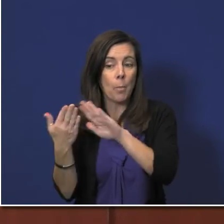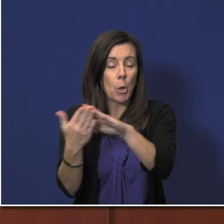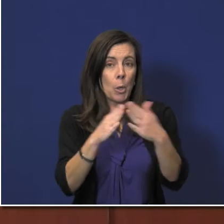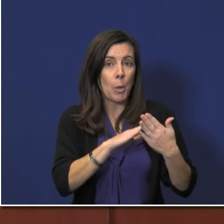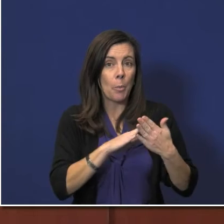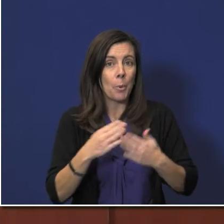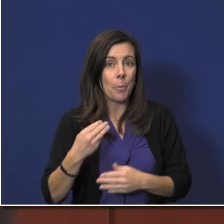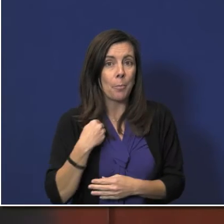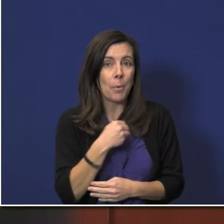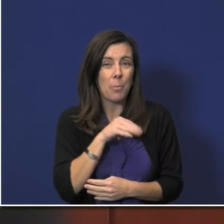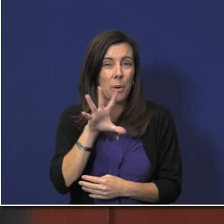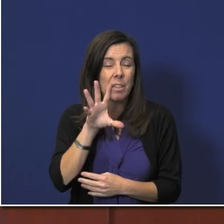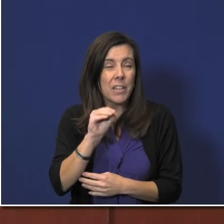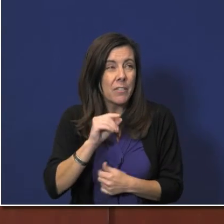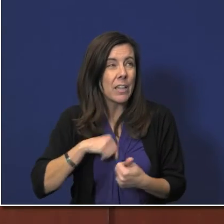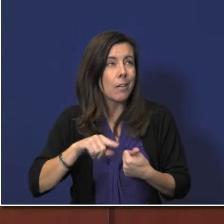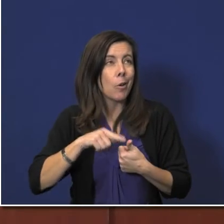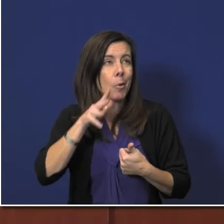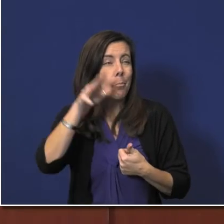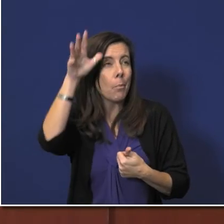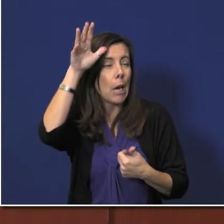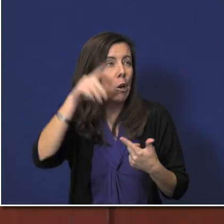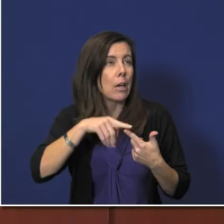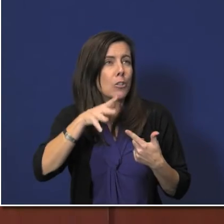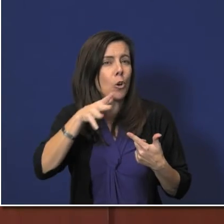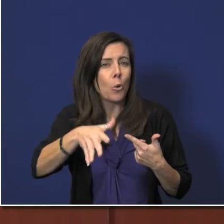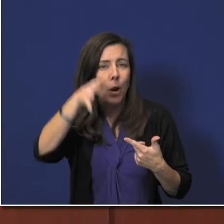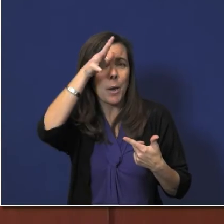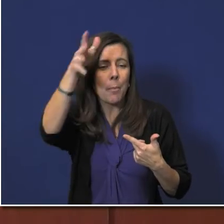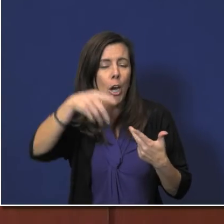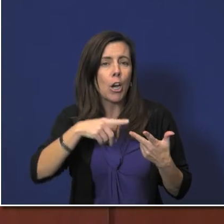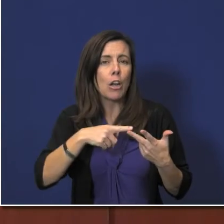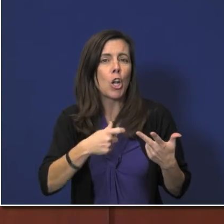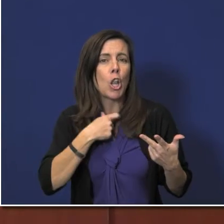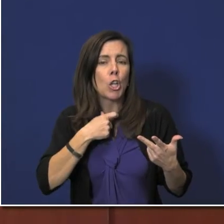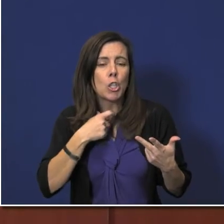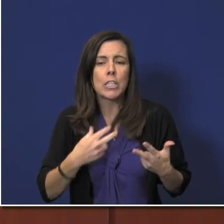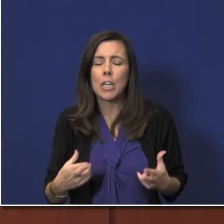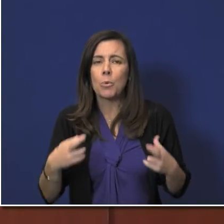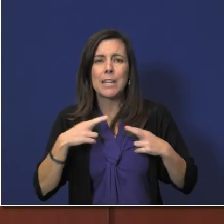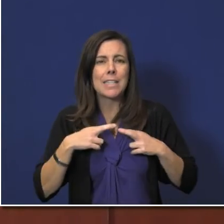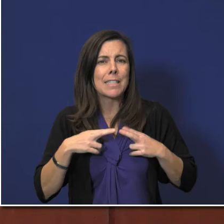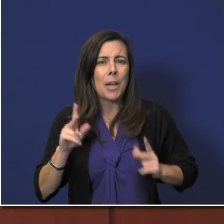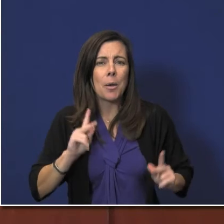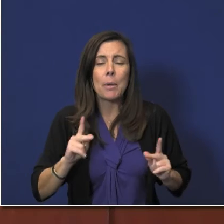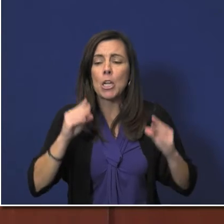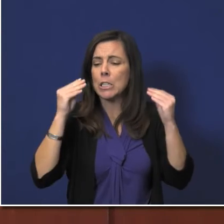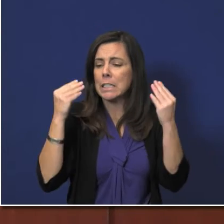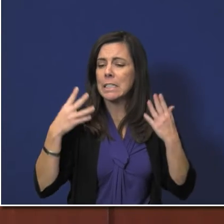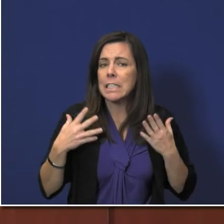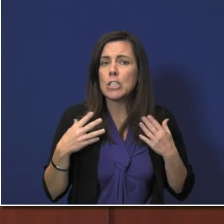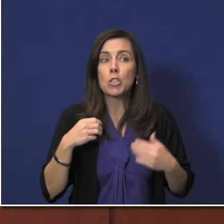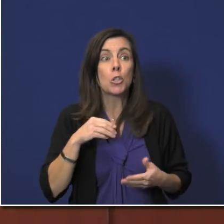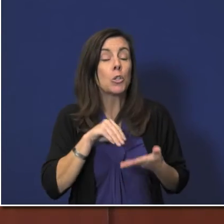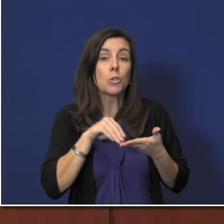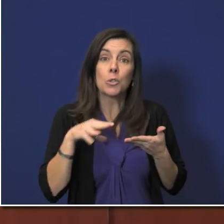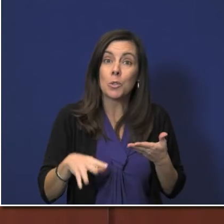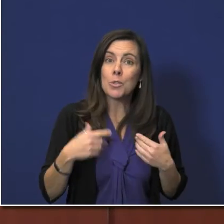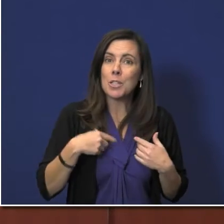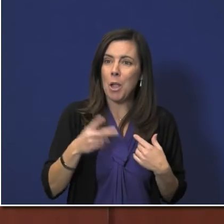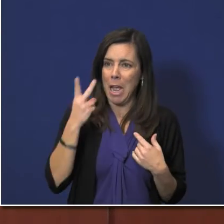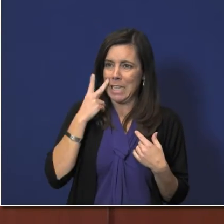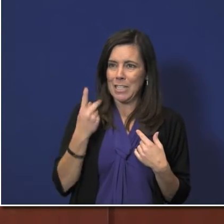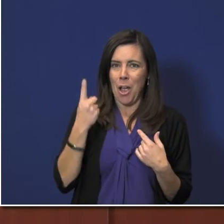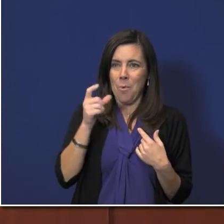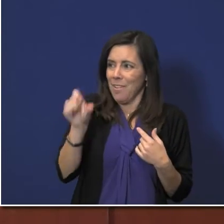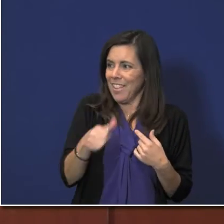members, parents, grandparents, clergy, retired folks, teachers, students, who I ran into one the other